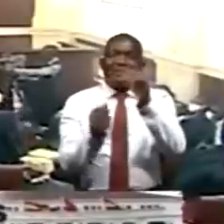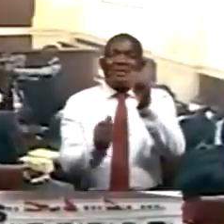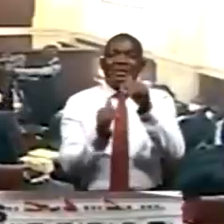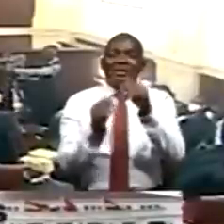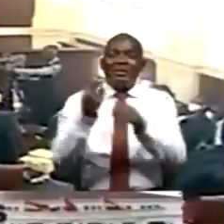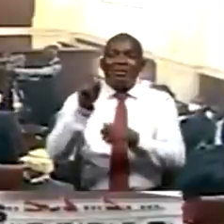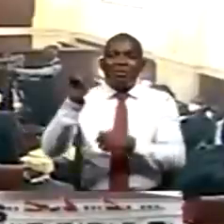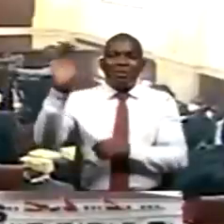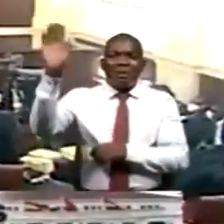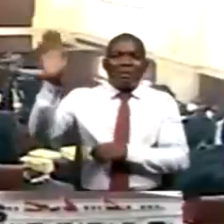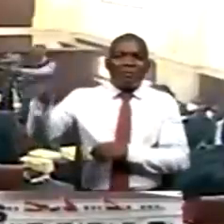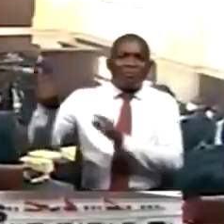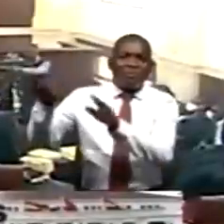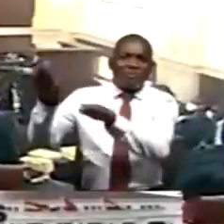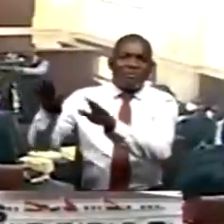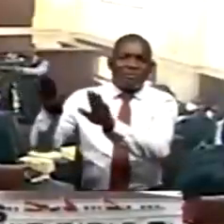Mr. Mettle-Nunoo,